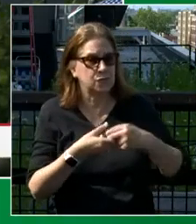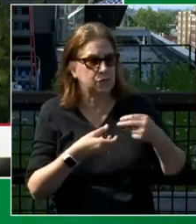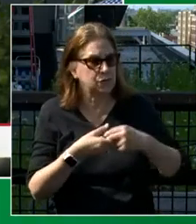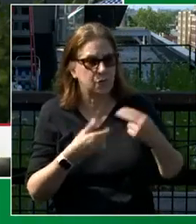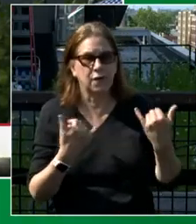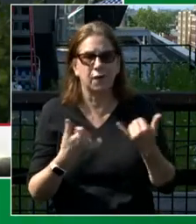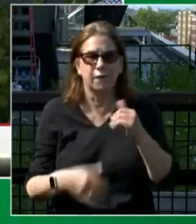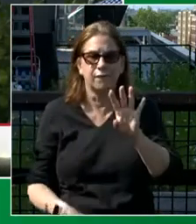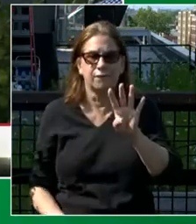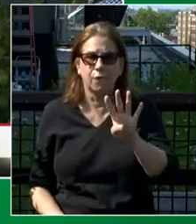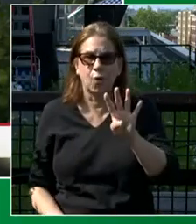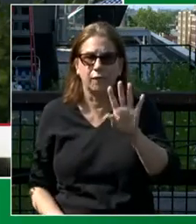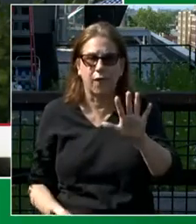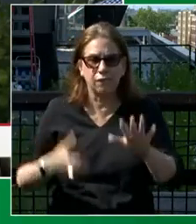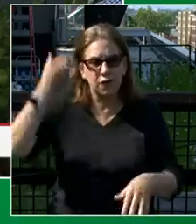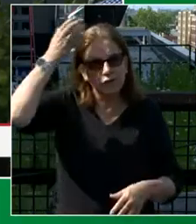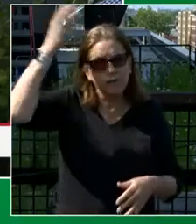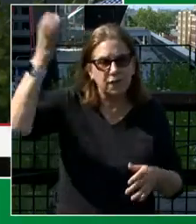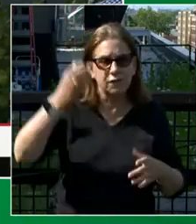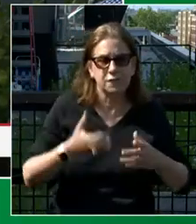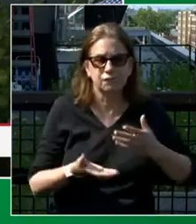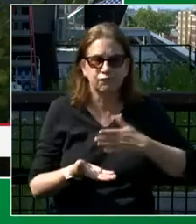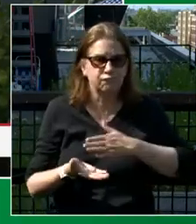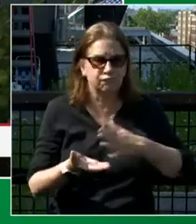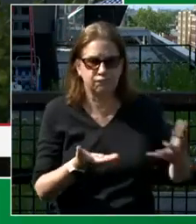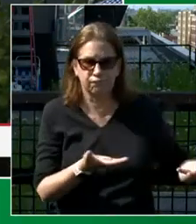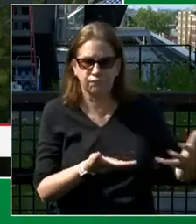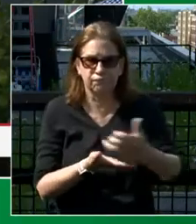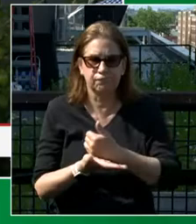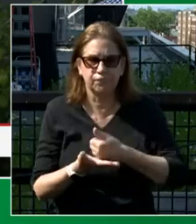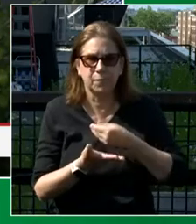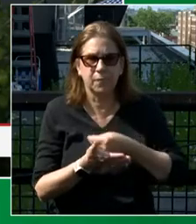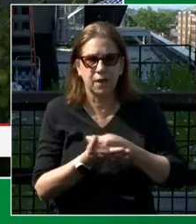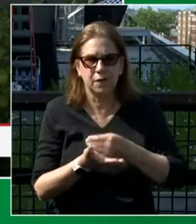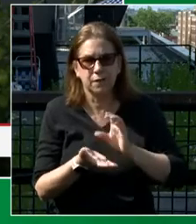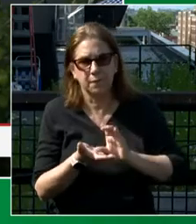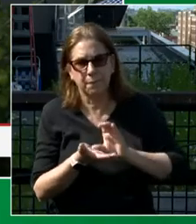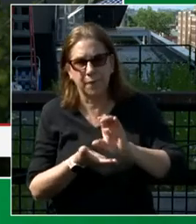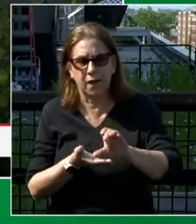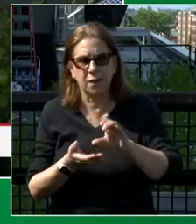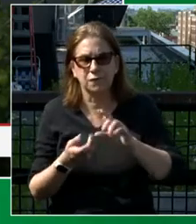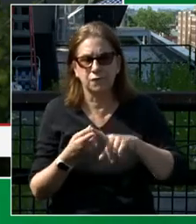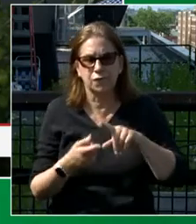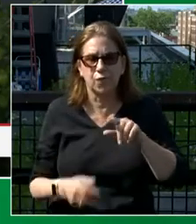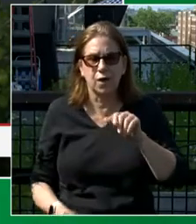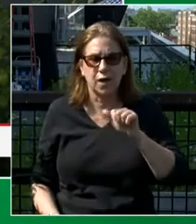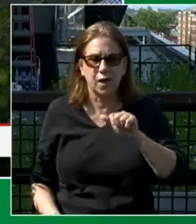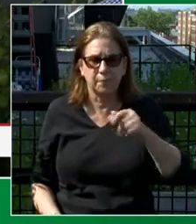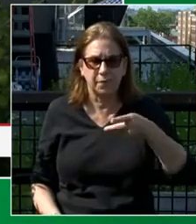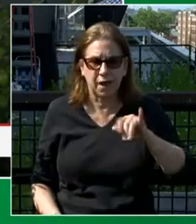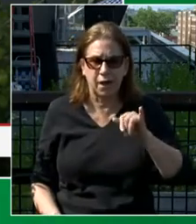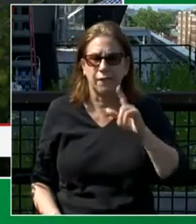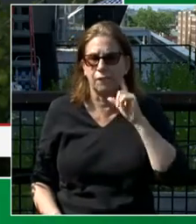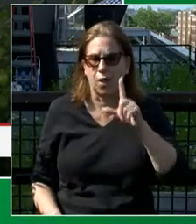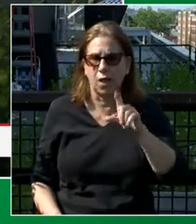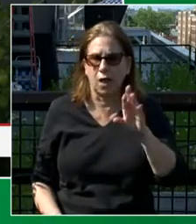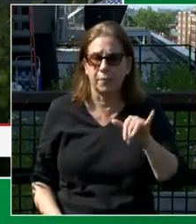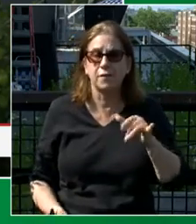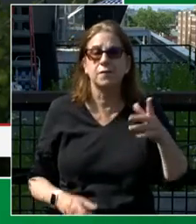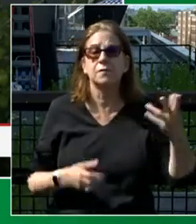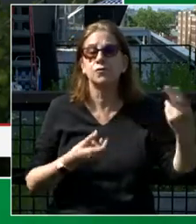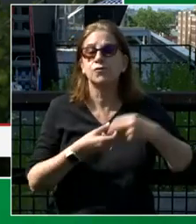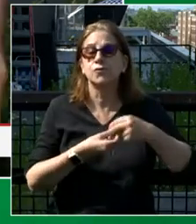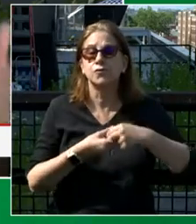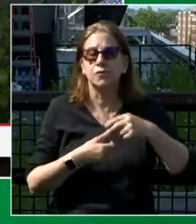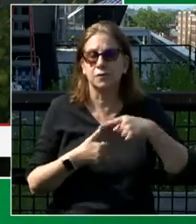now we're in 4 cities total. So we're also in San Francisco, New York, and Detroit. And